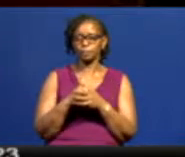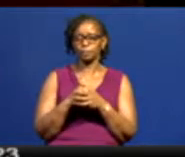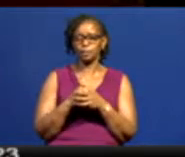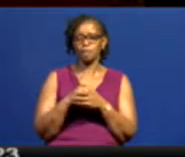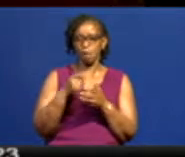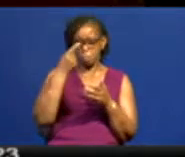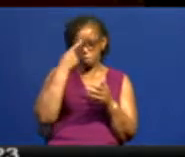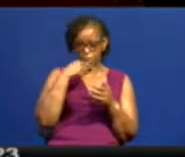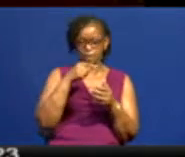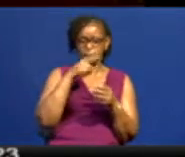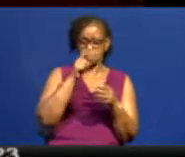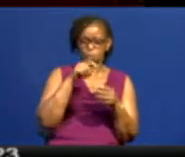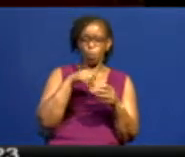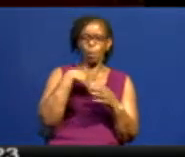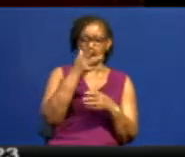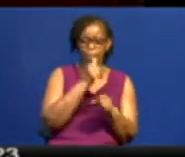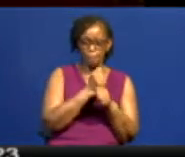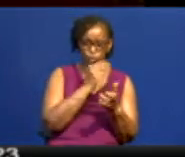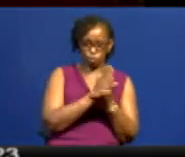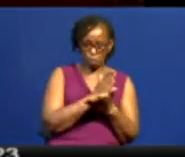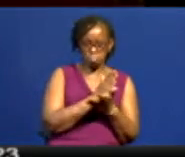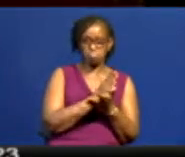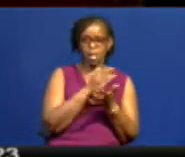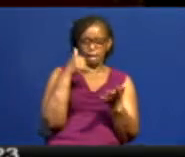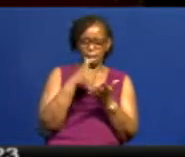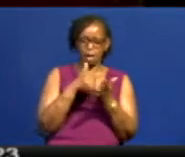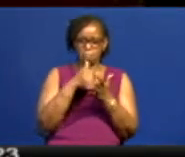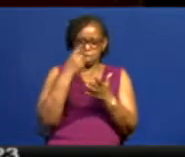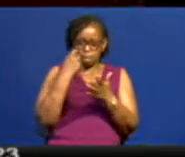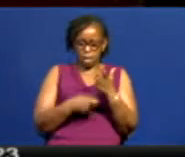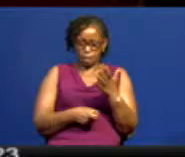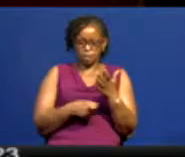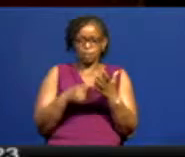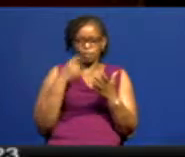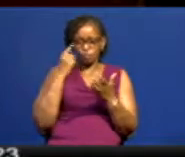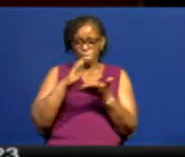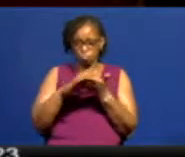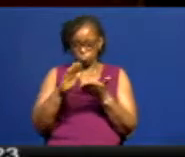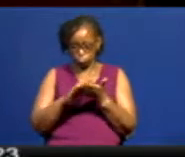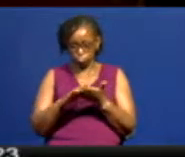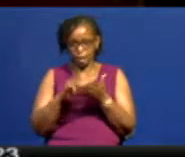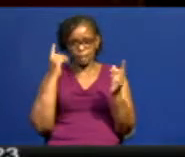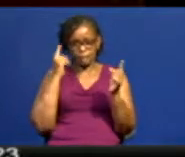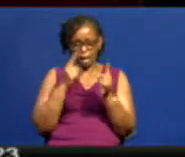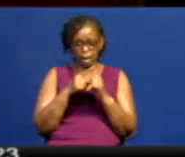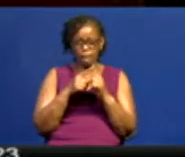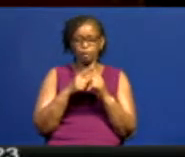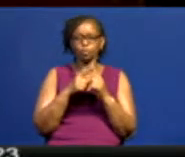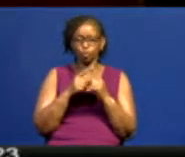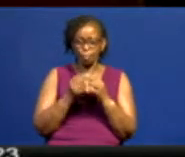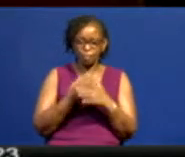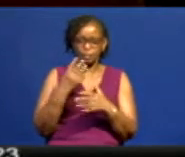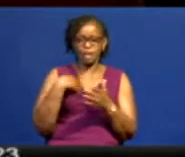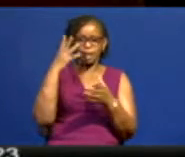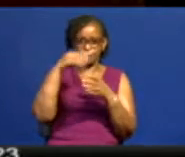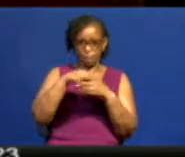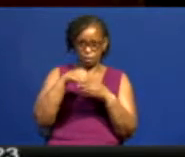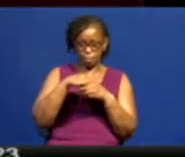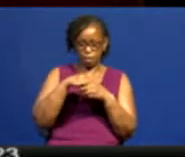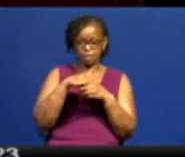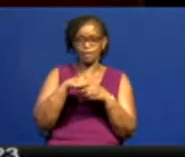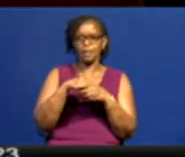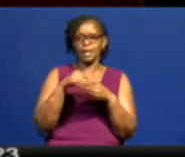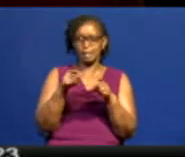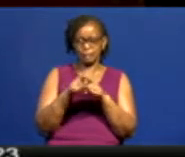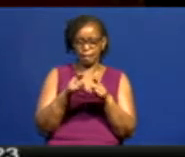the policy will also ensure that the granting of income tax incentive or exemption is only targeted to manufacturing investments, and that